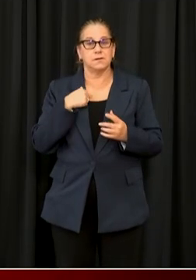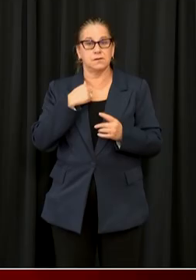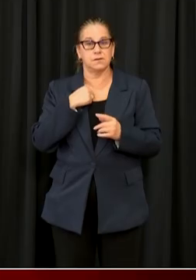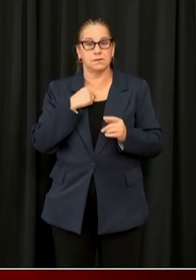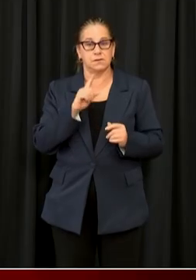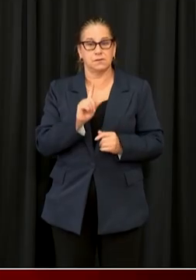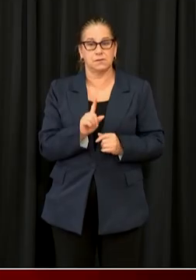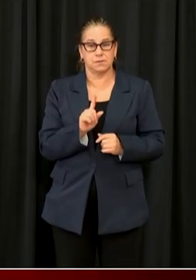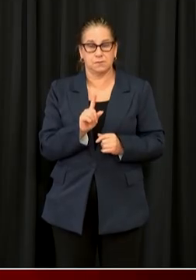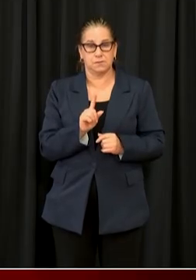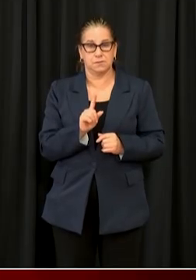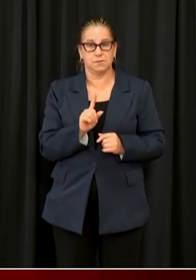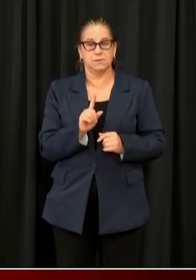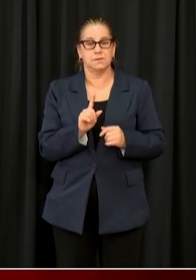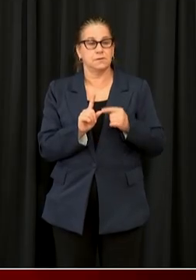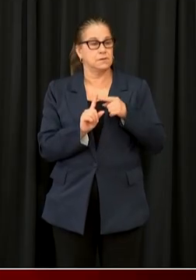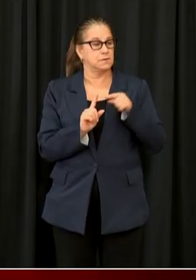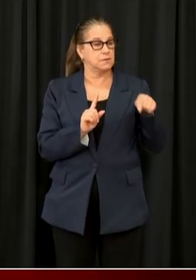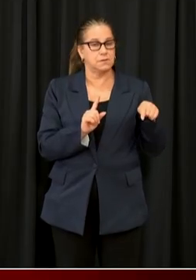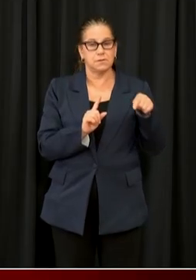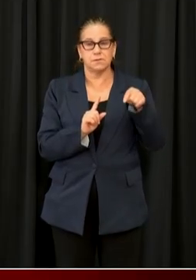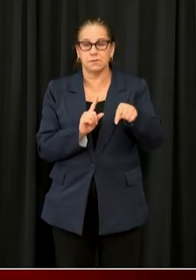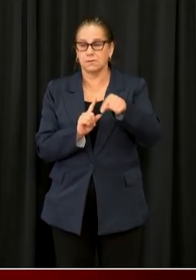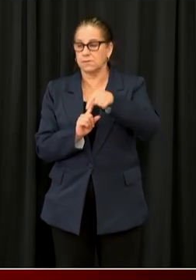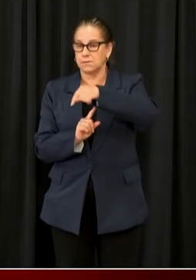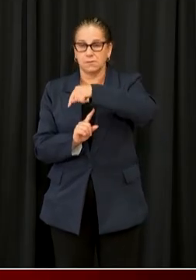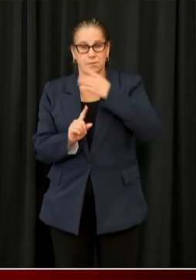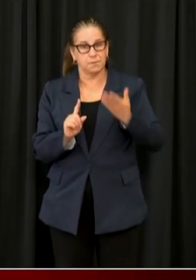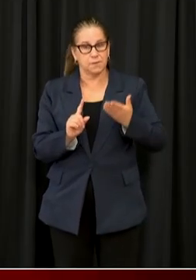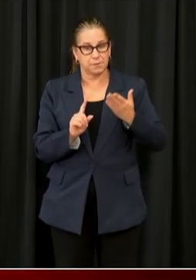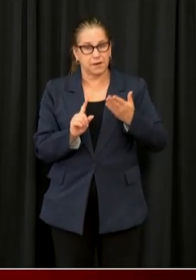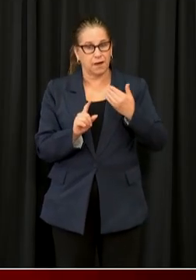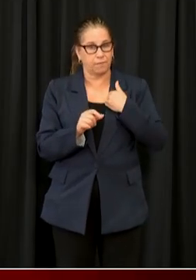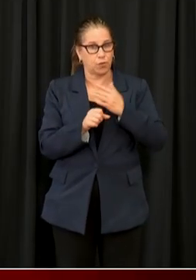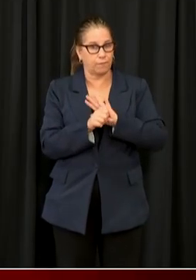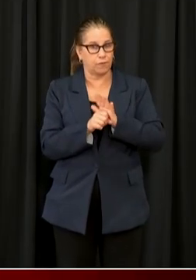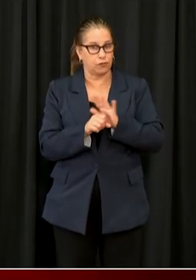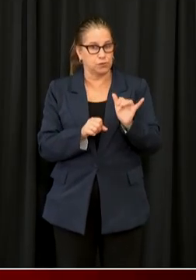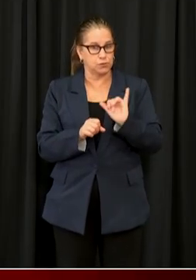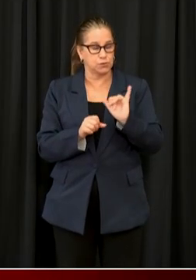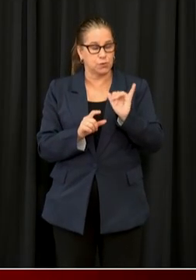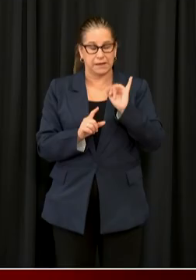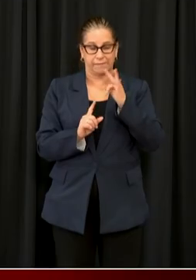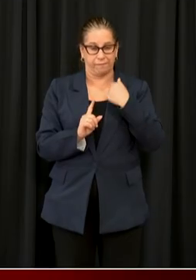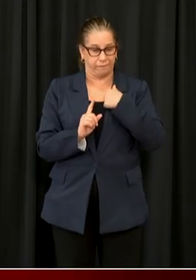COVID-19, we are recommending that they get tested. Now,